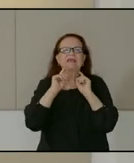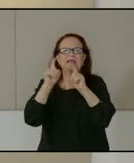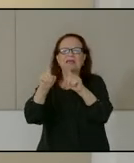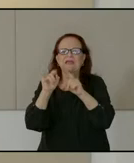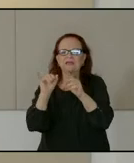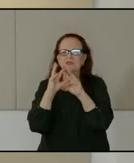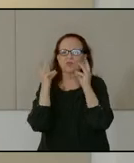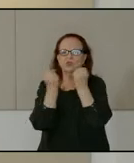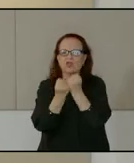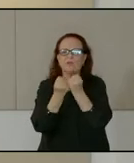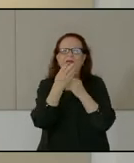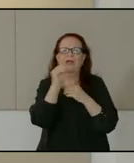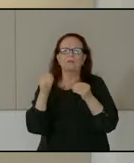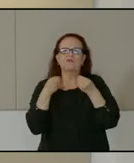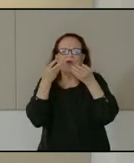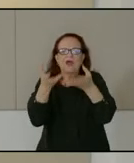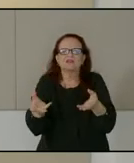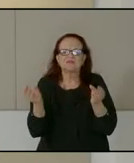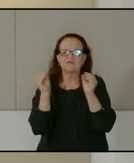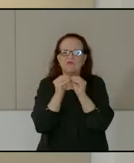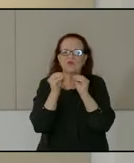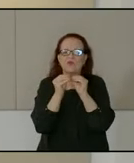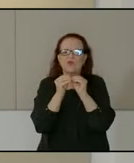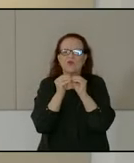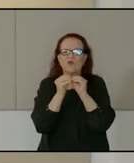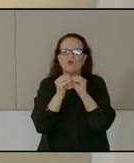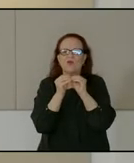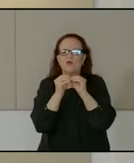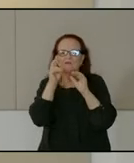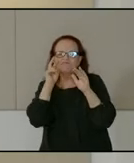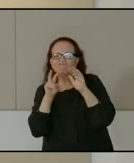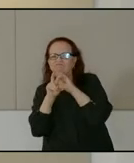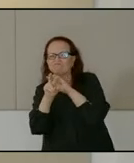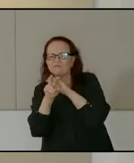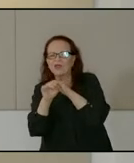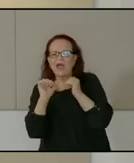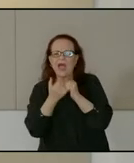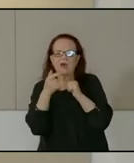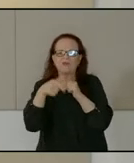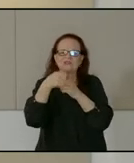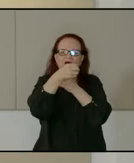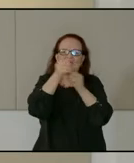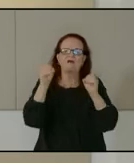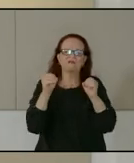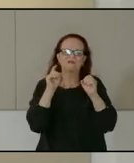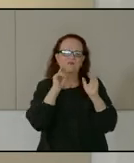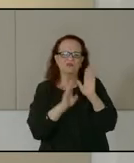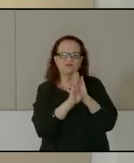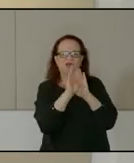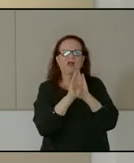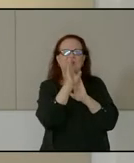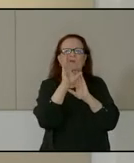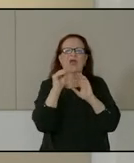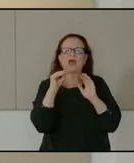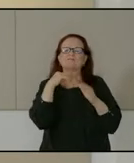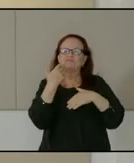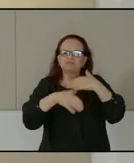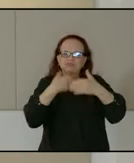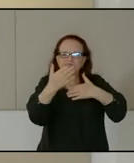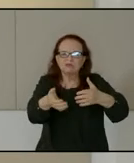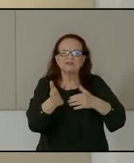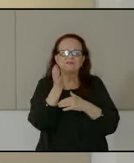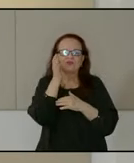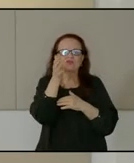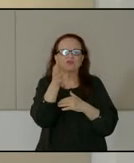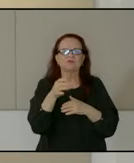able to provide some further insight and input on how this office develops and you know, unfolds into the future. Thank